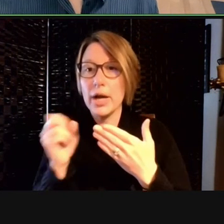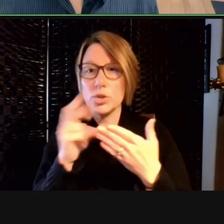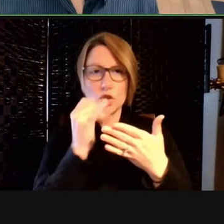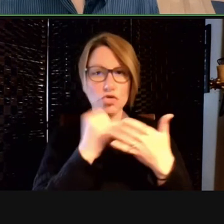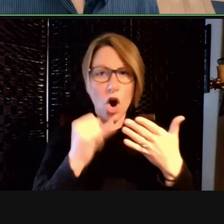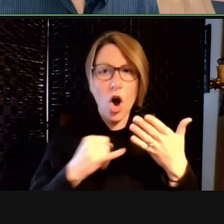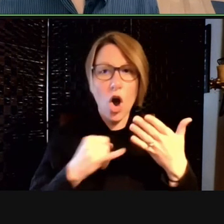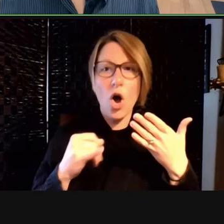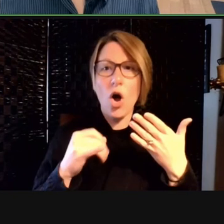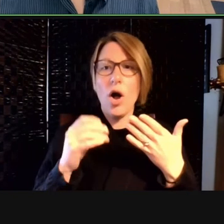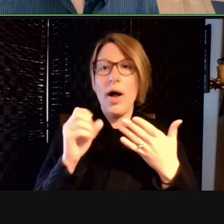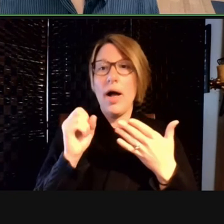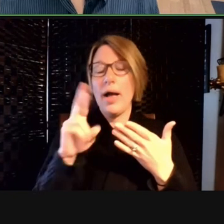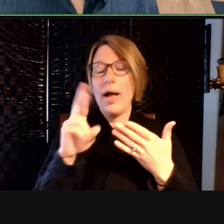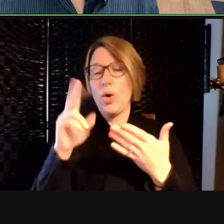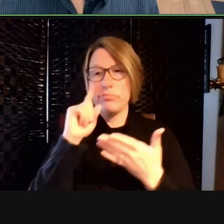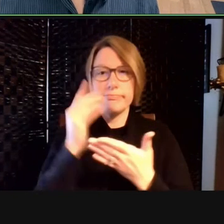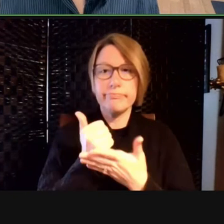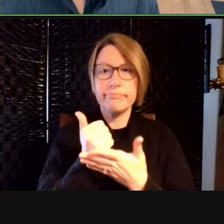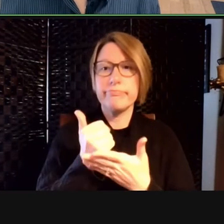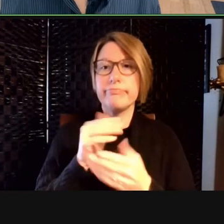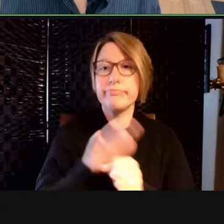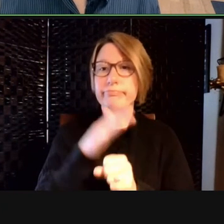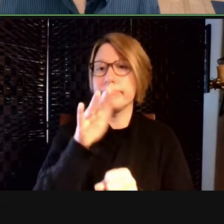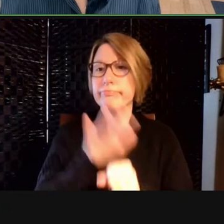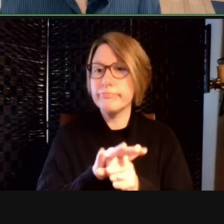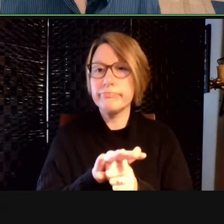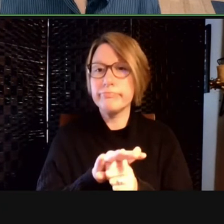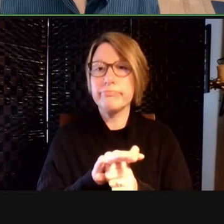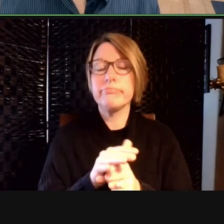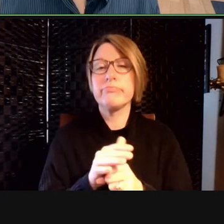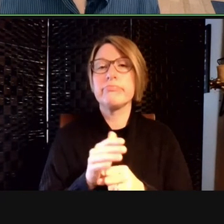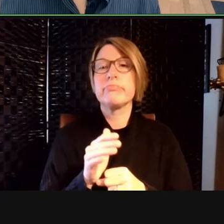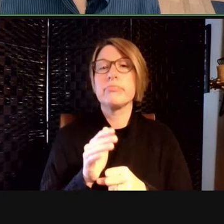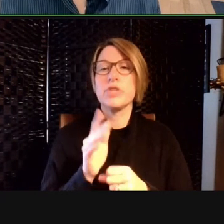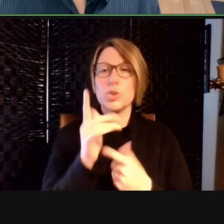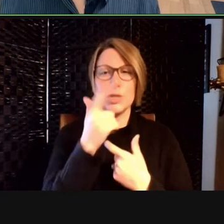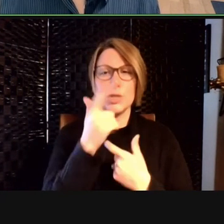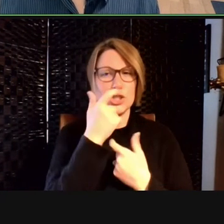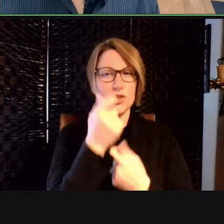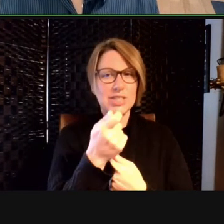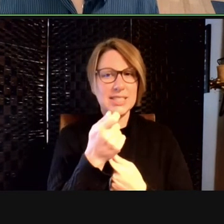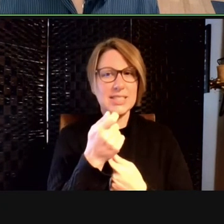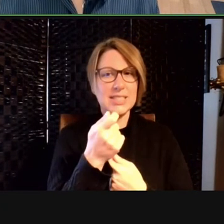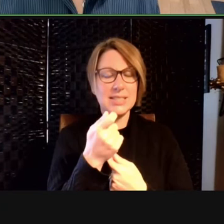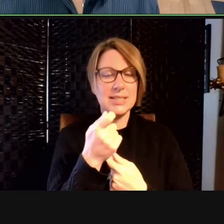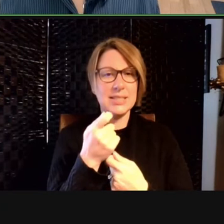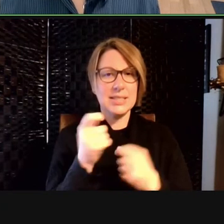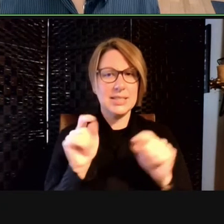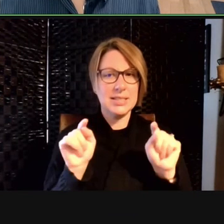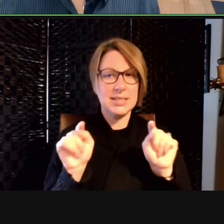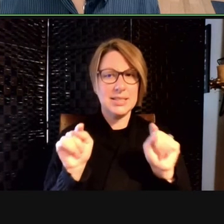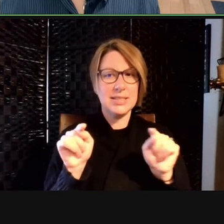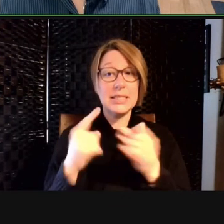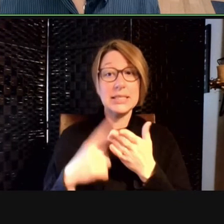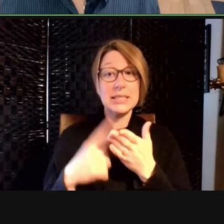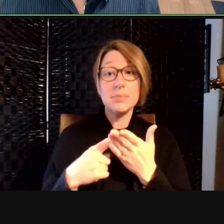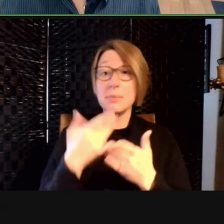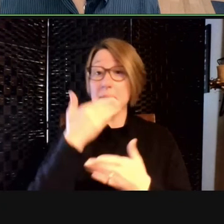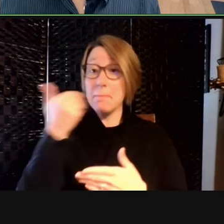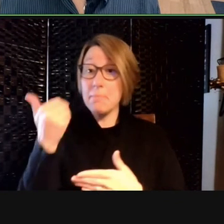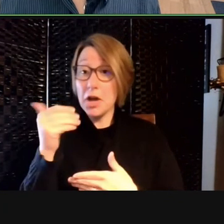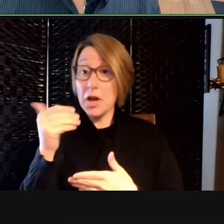and, having a tantrum or something like that. So interesting to see that sometimes they're better at something than an